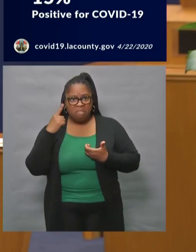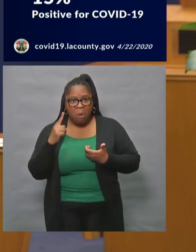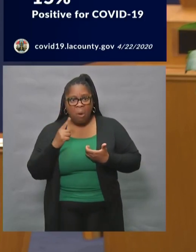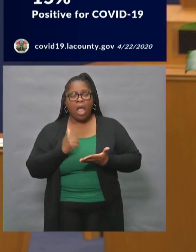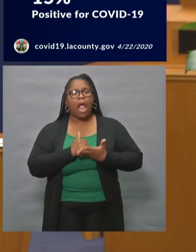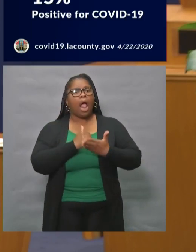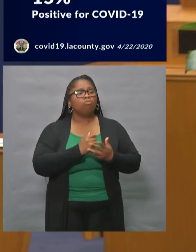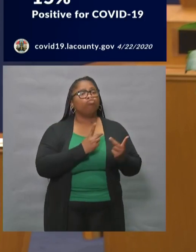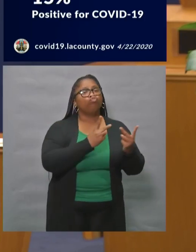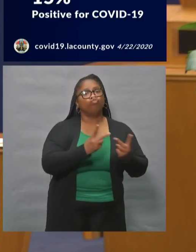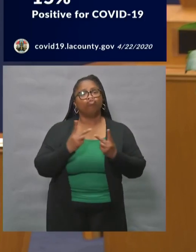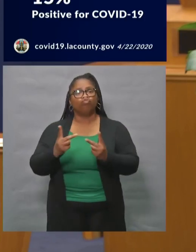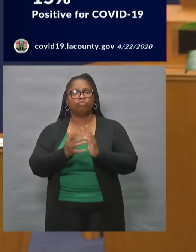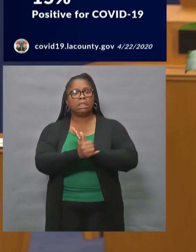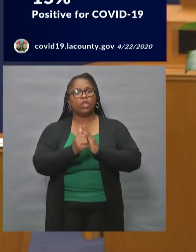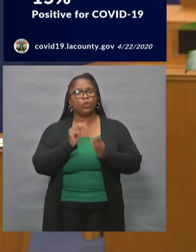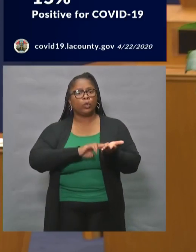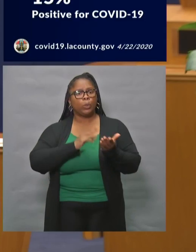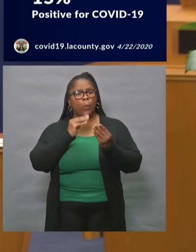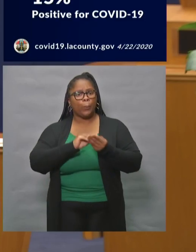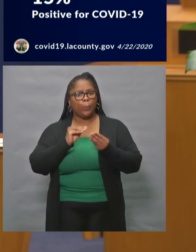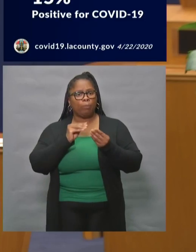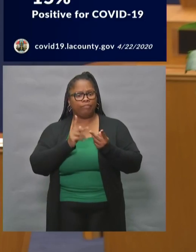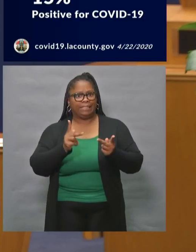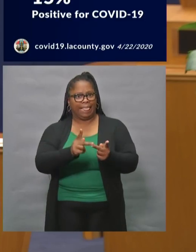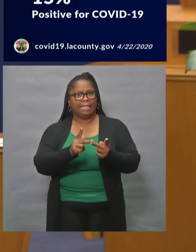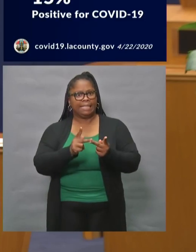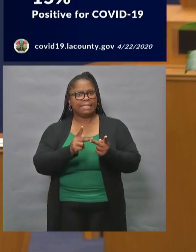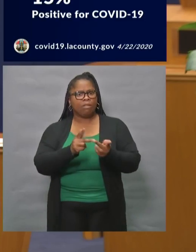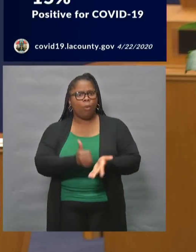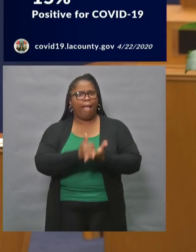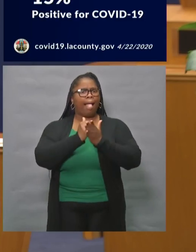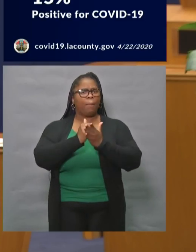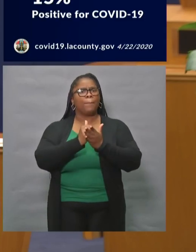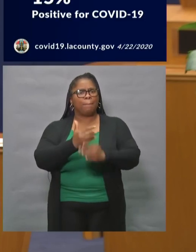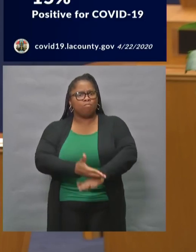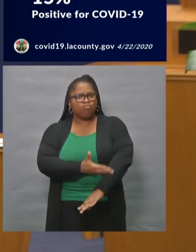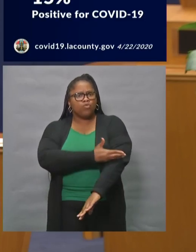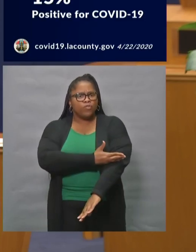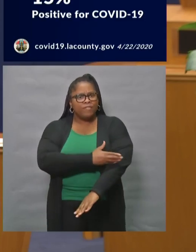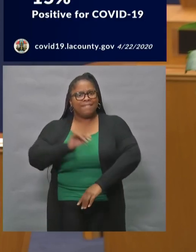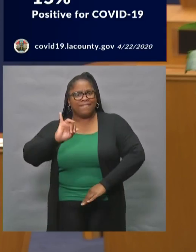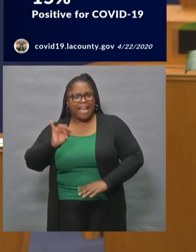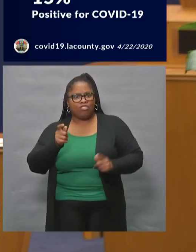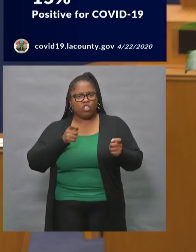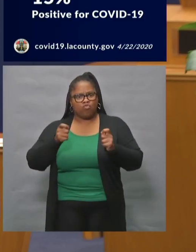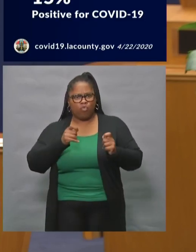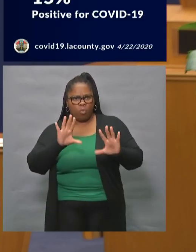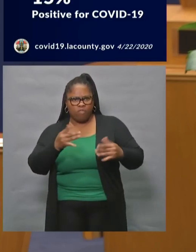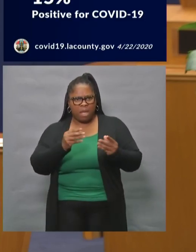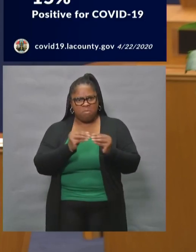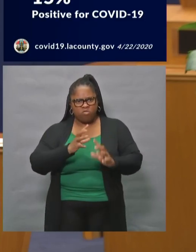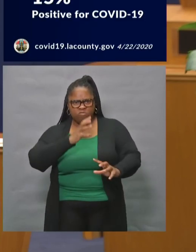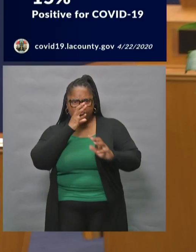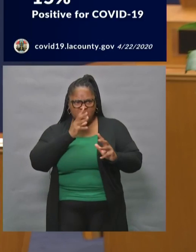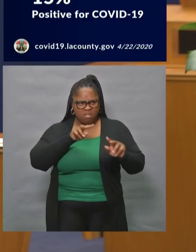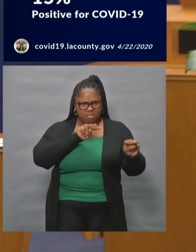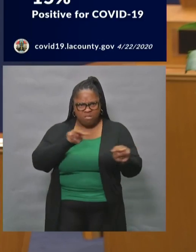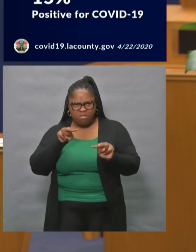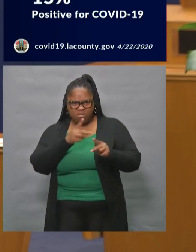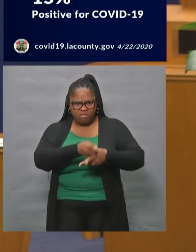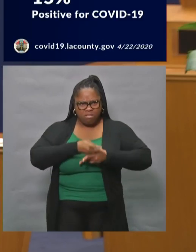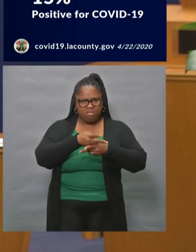nursing facilities and insist with improving all of our infection control practices at sites, and that's particularly